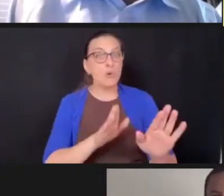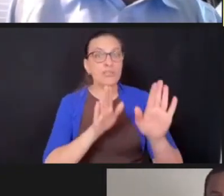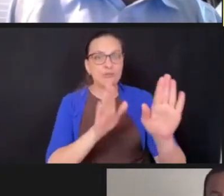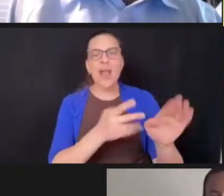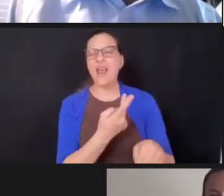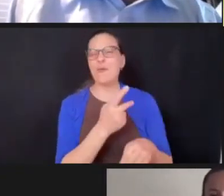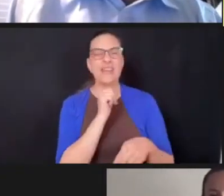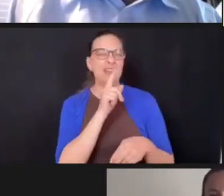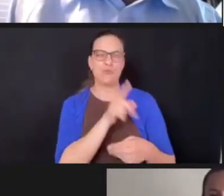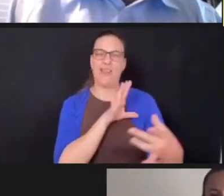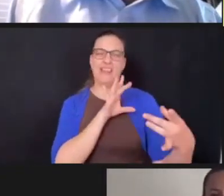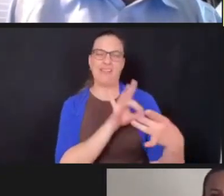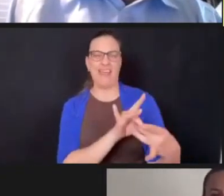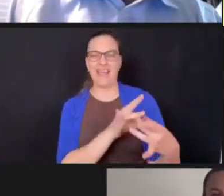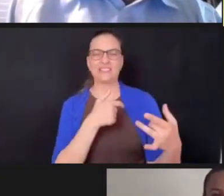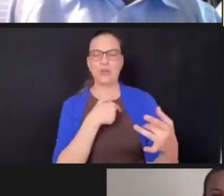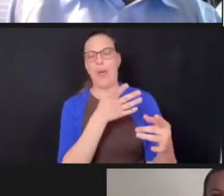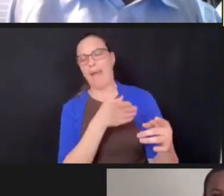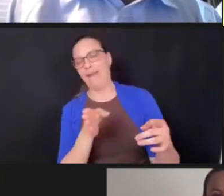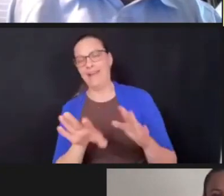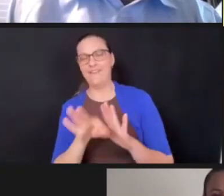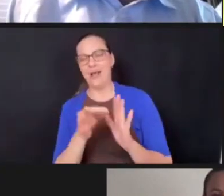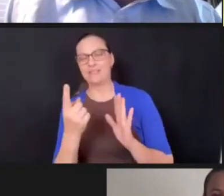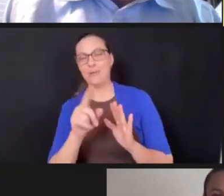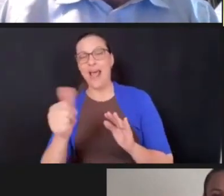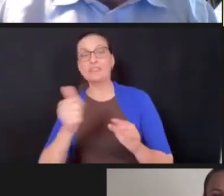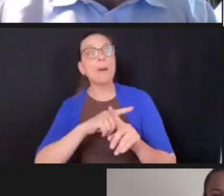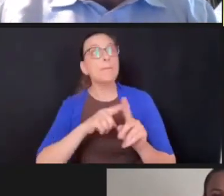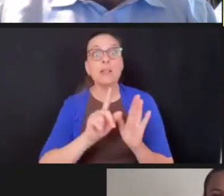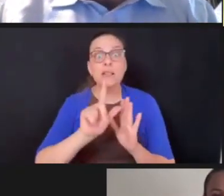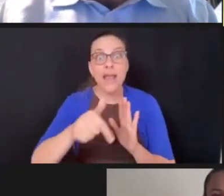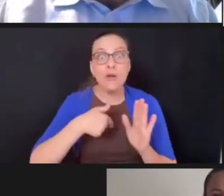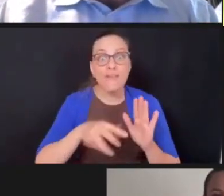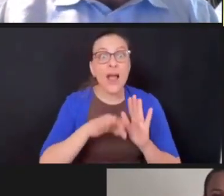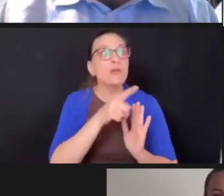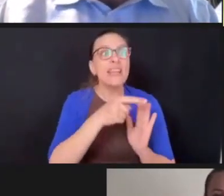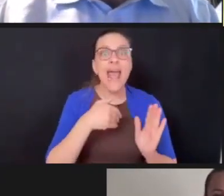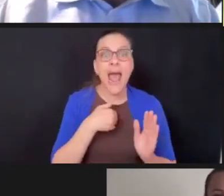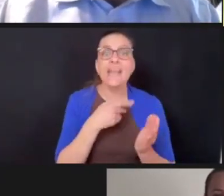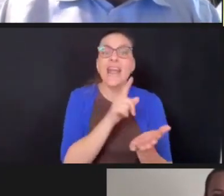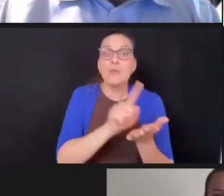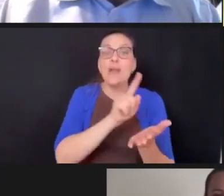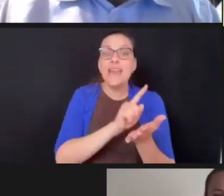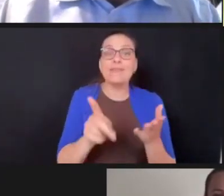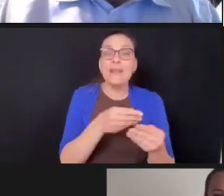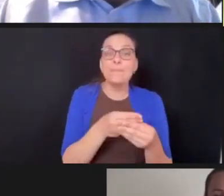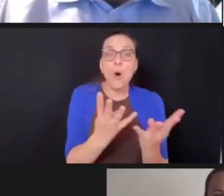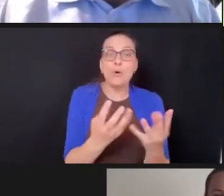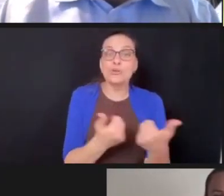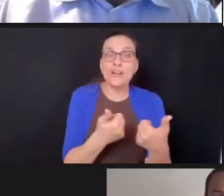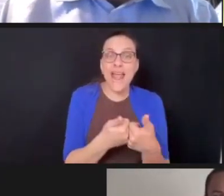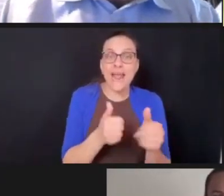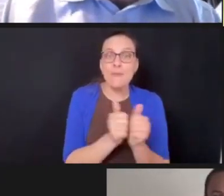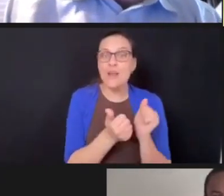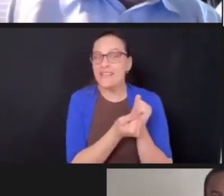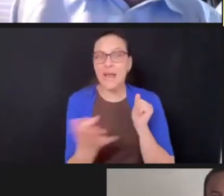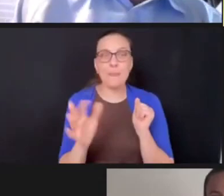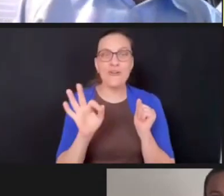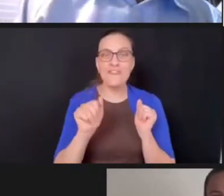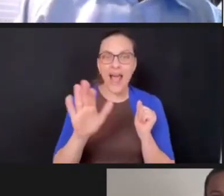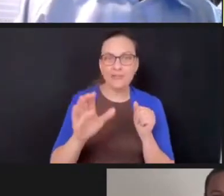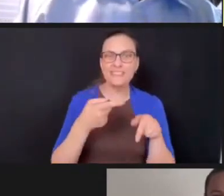learned that he had like a weekly poker game with a number of faculty in our department and our program.